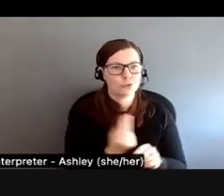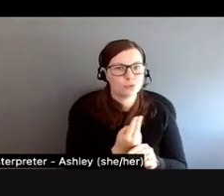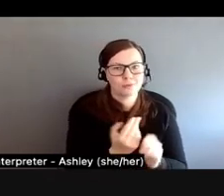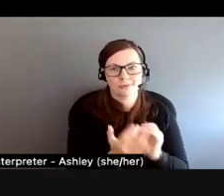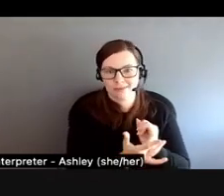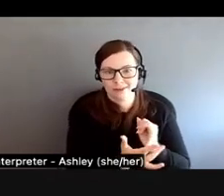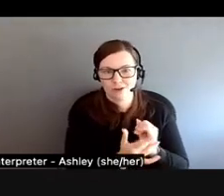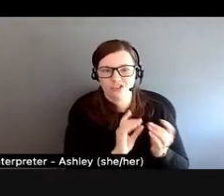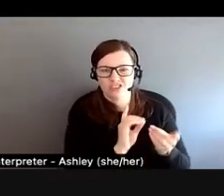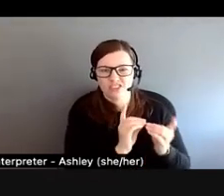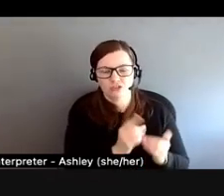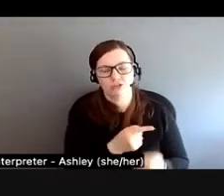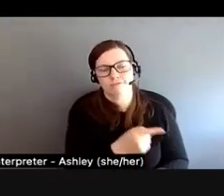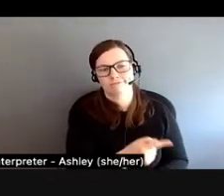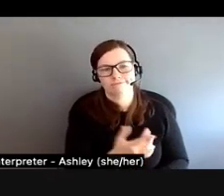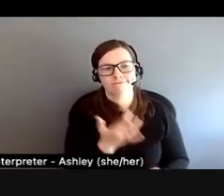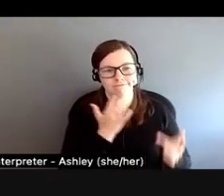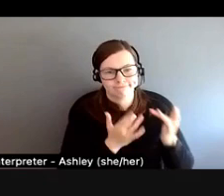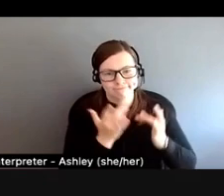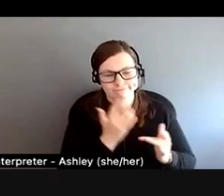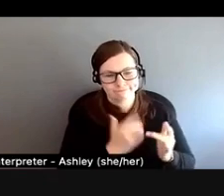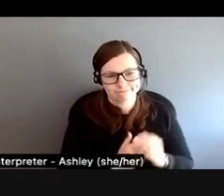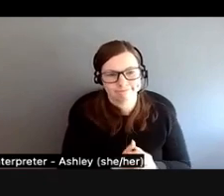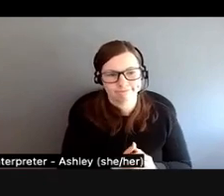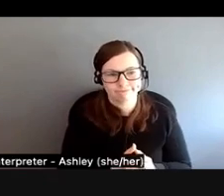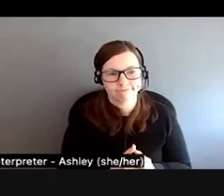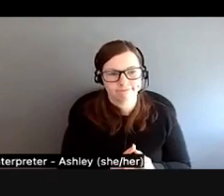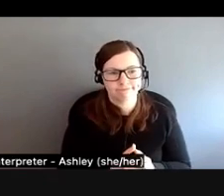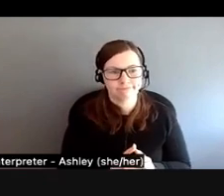Fears that comes from using technology,